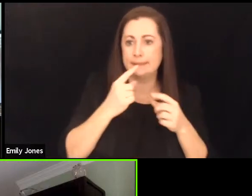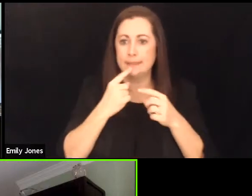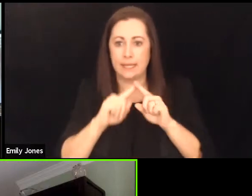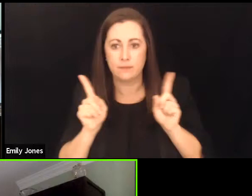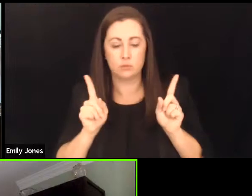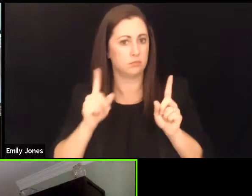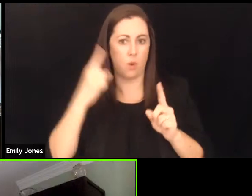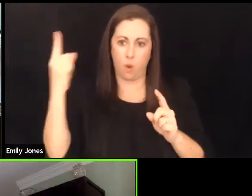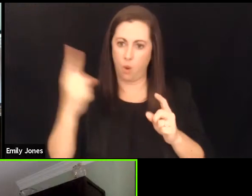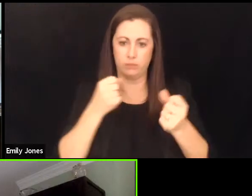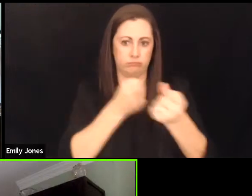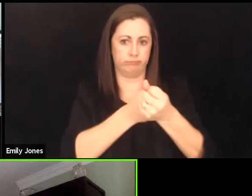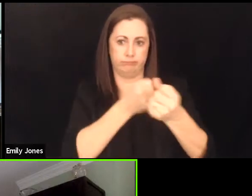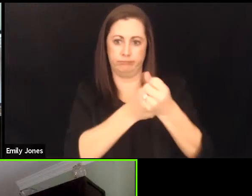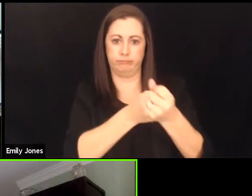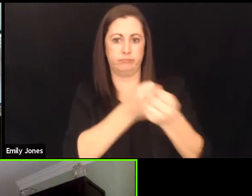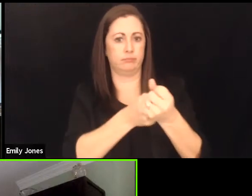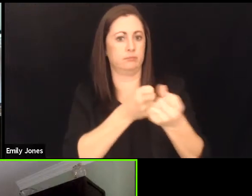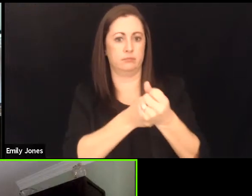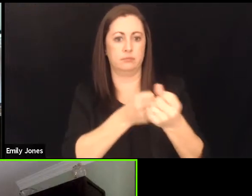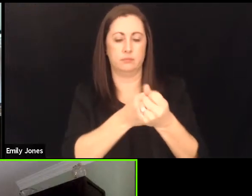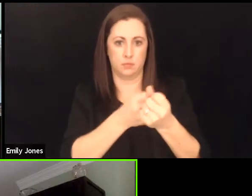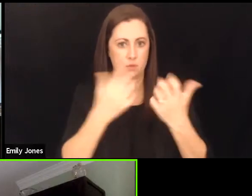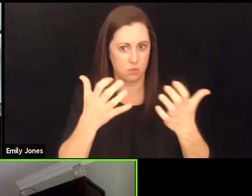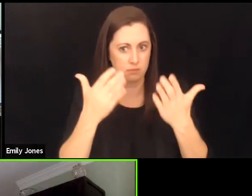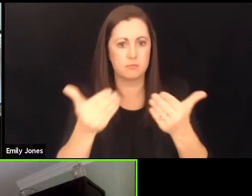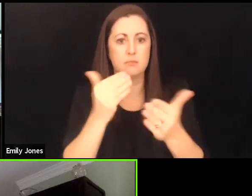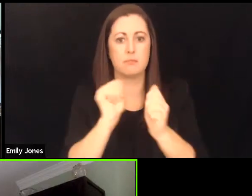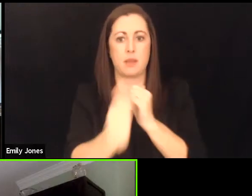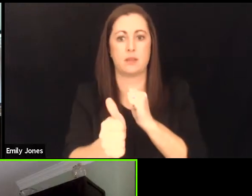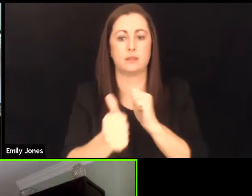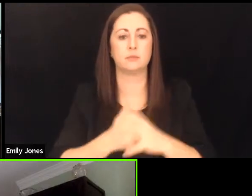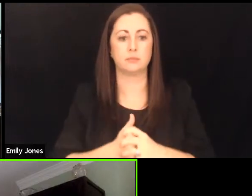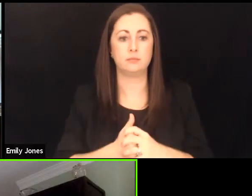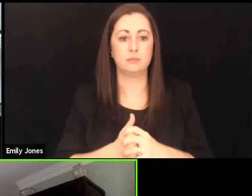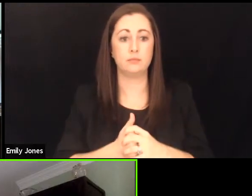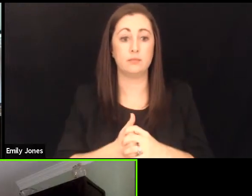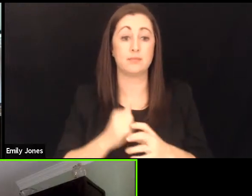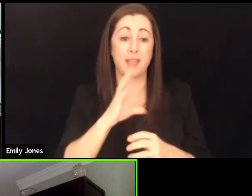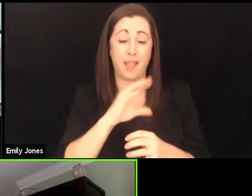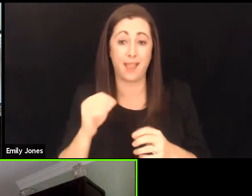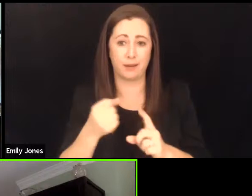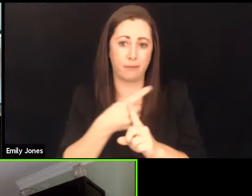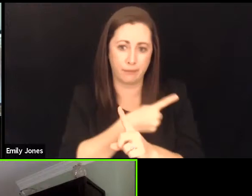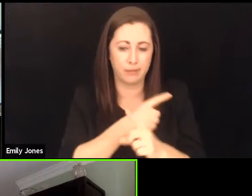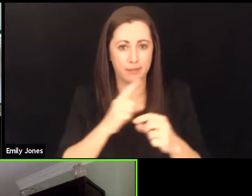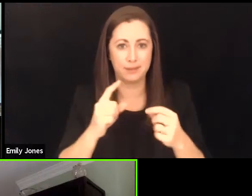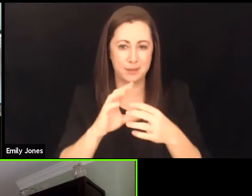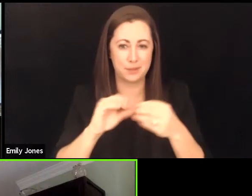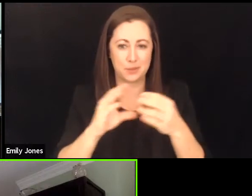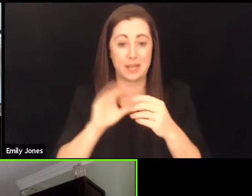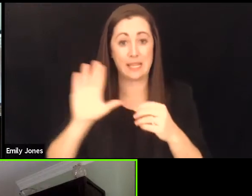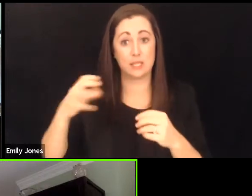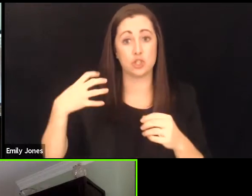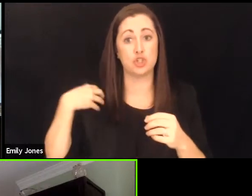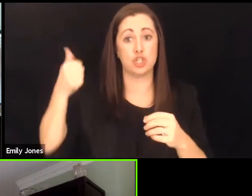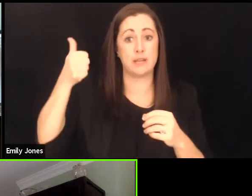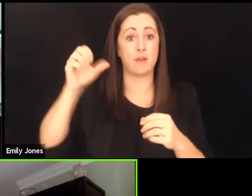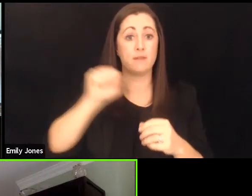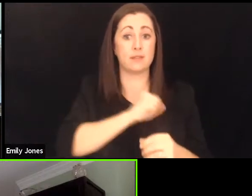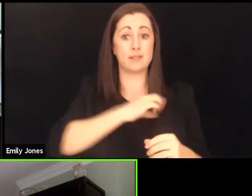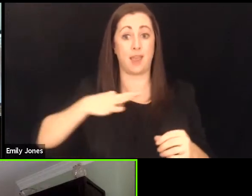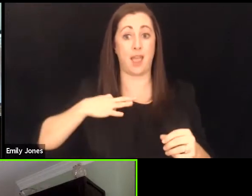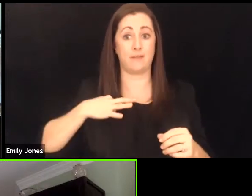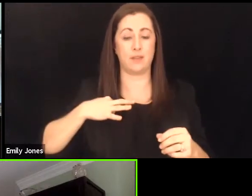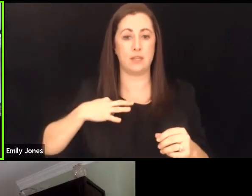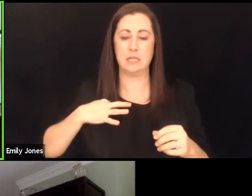there helping us to get it done. In fact, a little story out of school, his chief of staff was trying to undermine